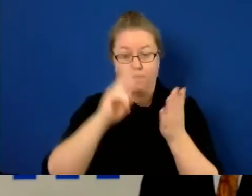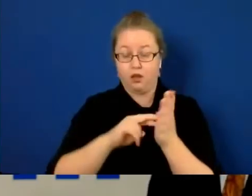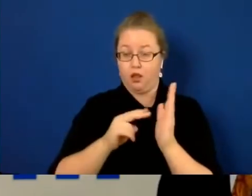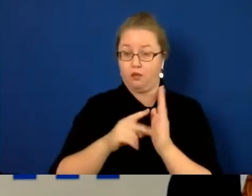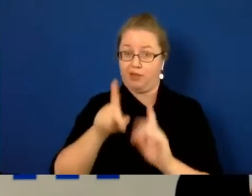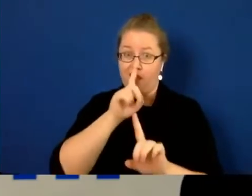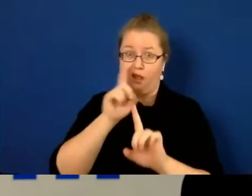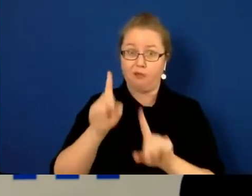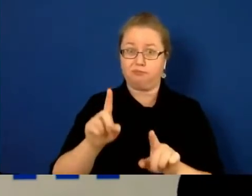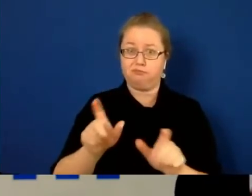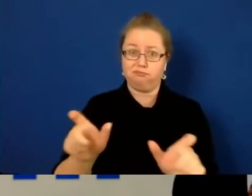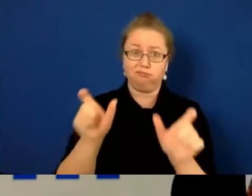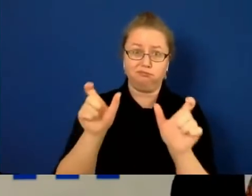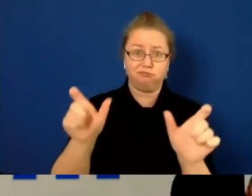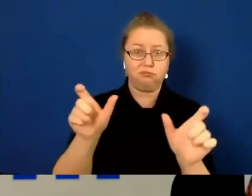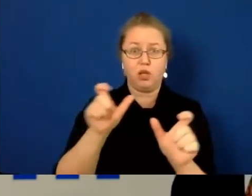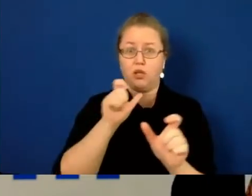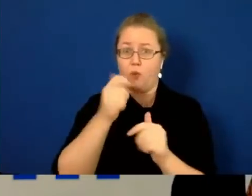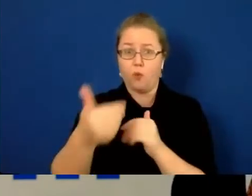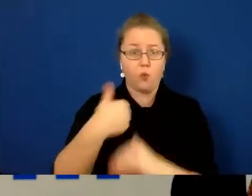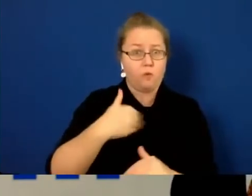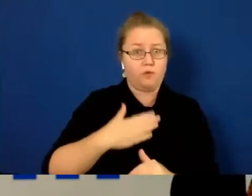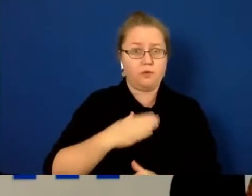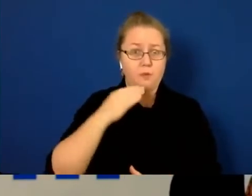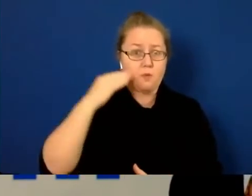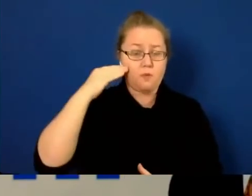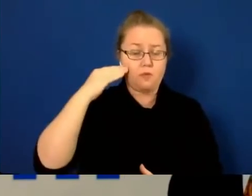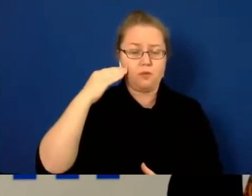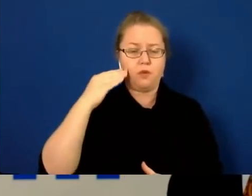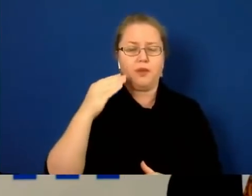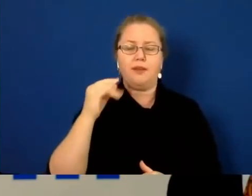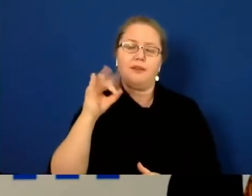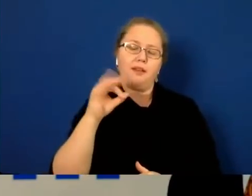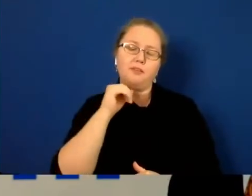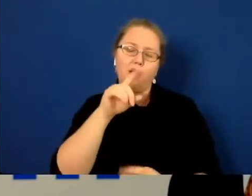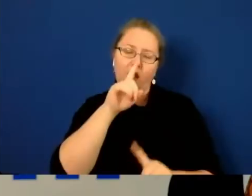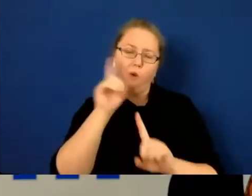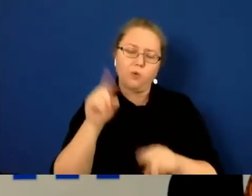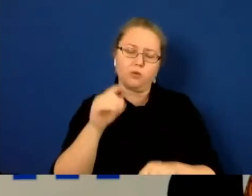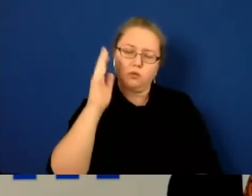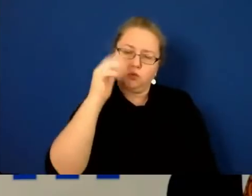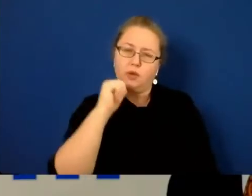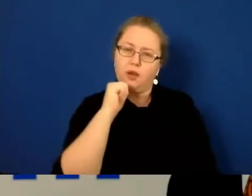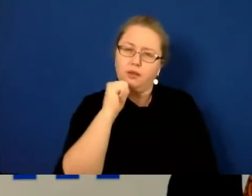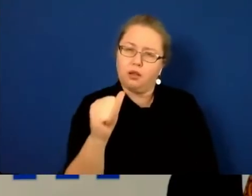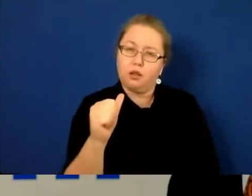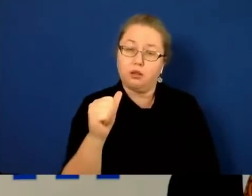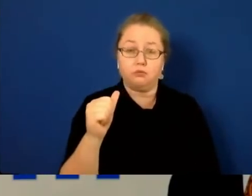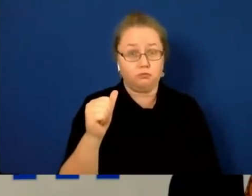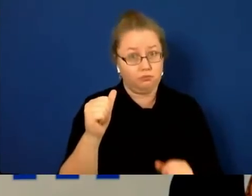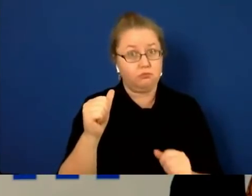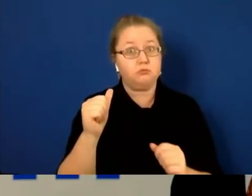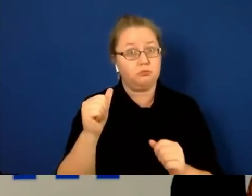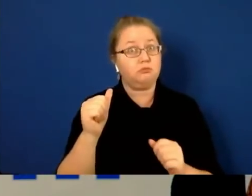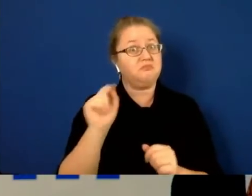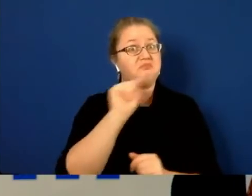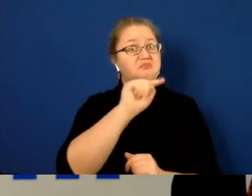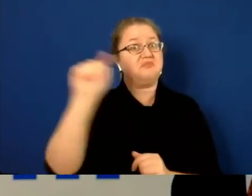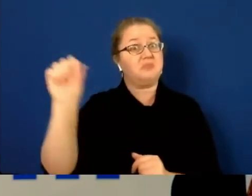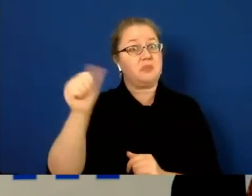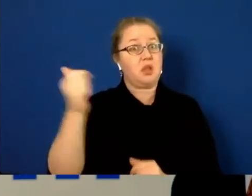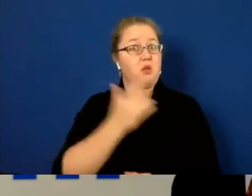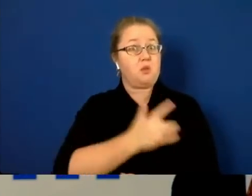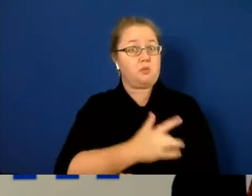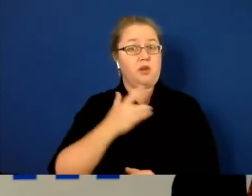from being transmitted in our community. And that's what's going to support all of us. Next question is from Shannon Patterson, CTV Vancouver.